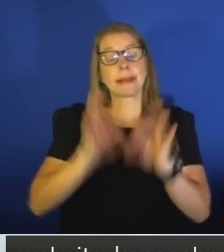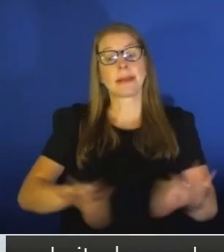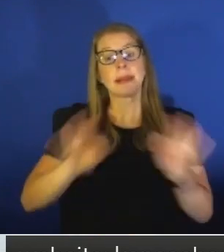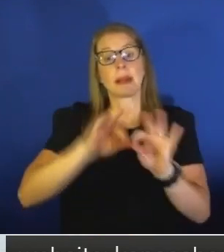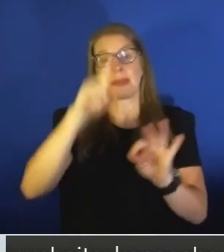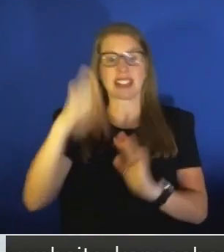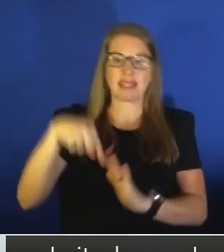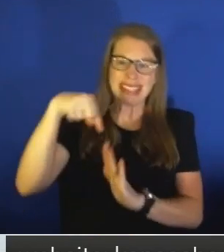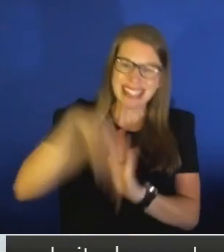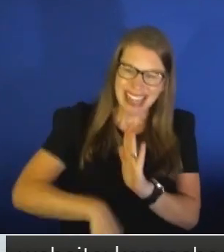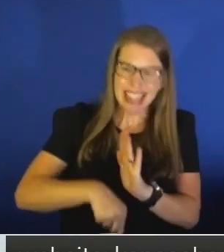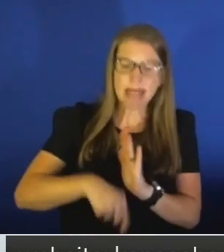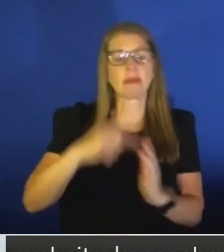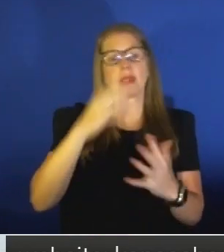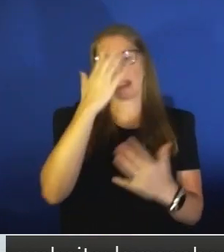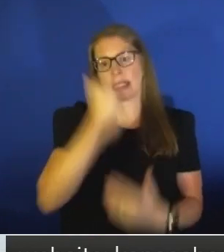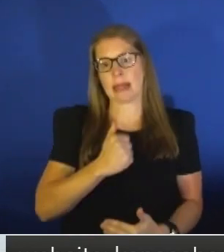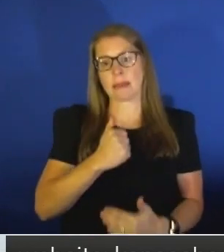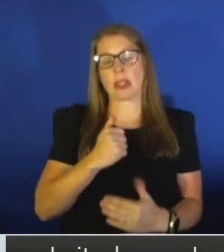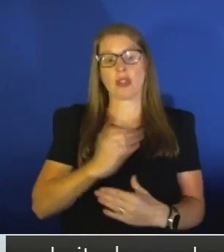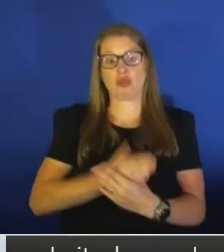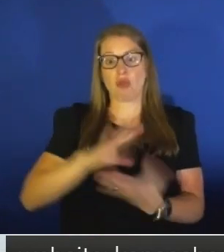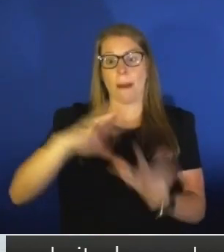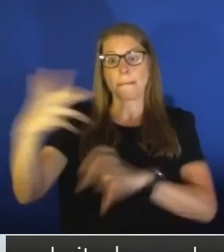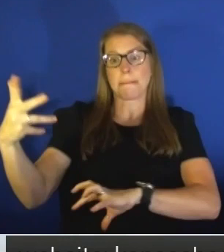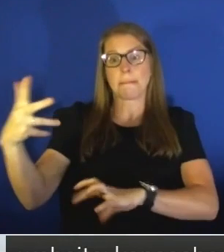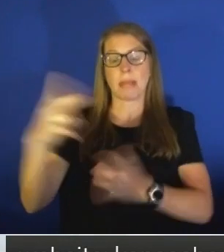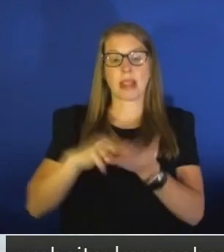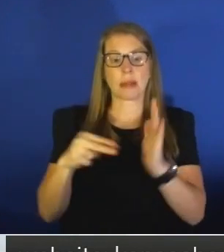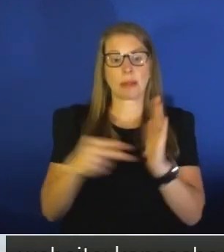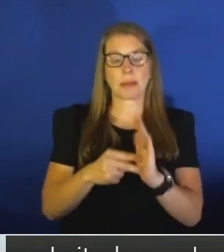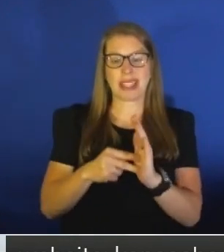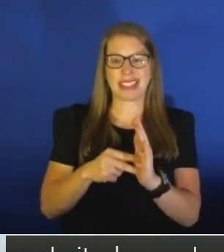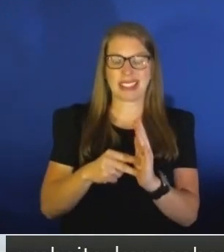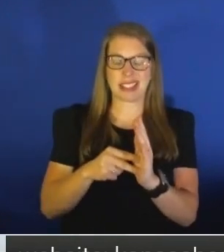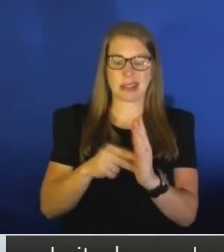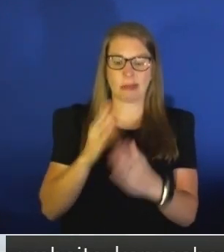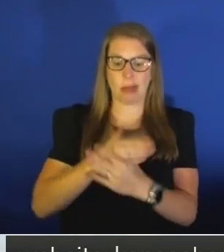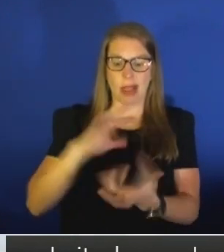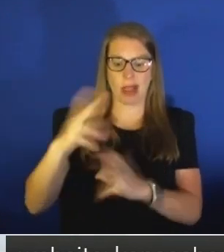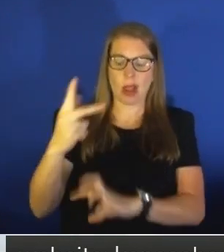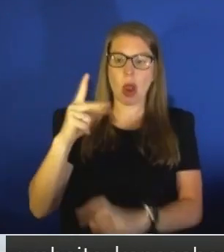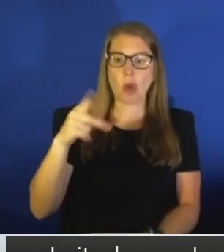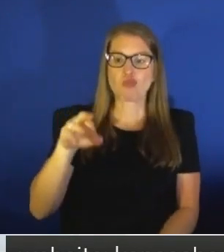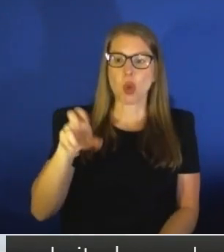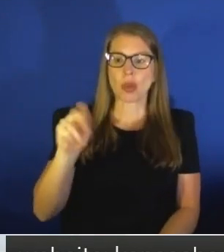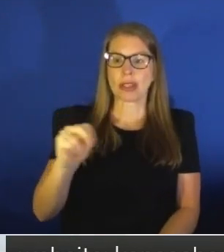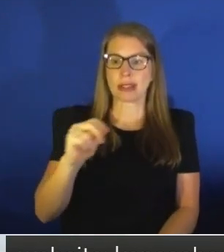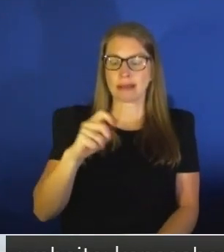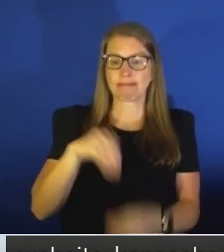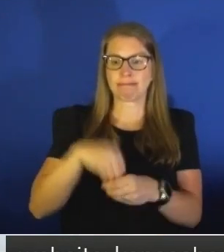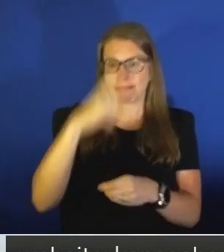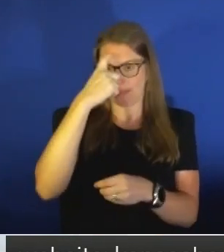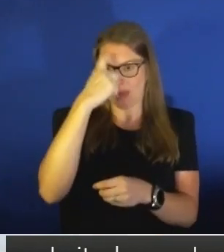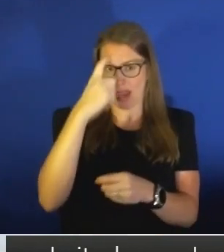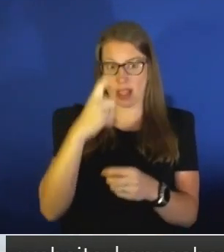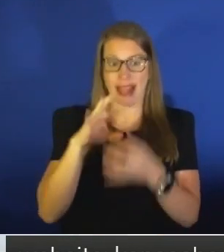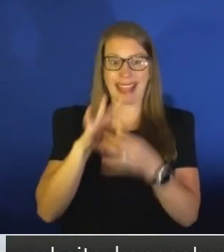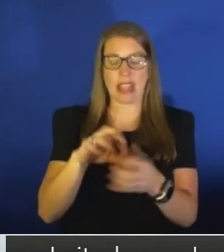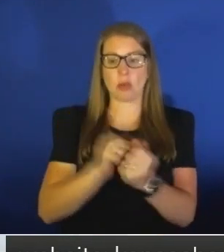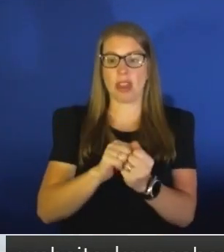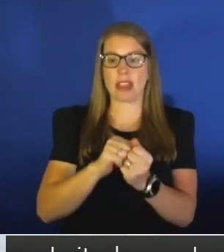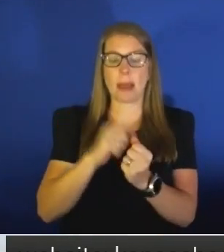sleep. They say when you disrupt it, it messes with a key protein in the brain that has been linked to memory problems